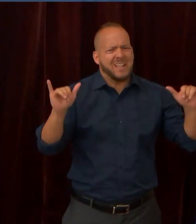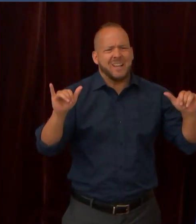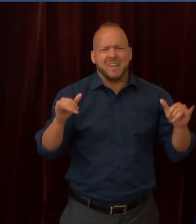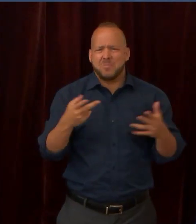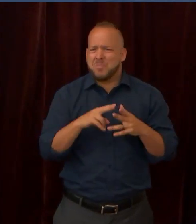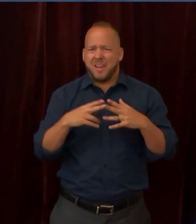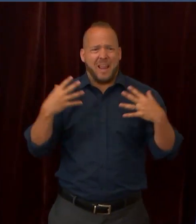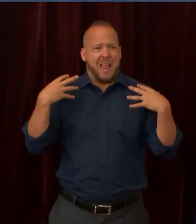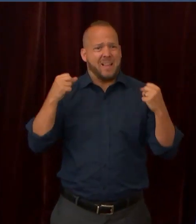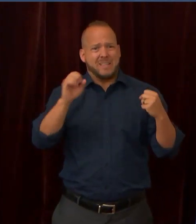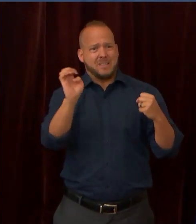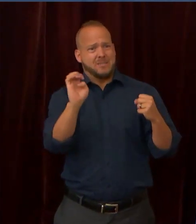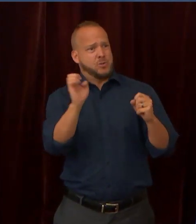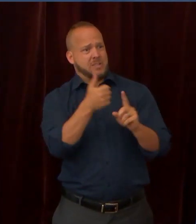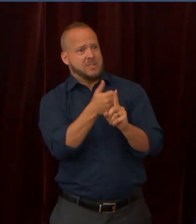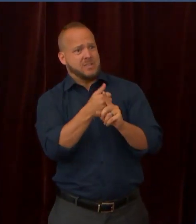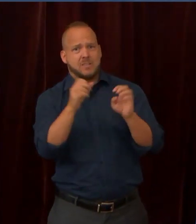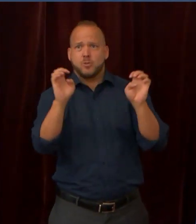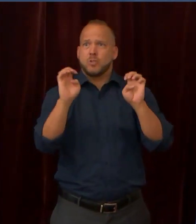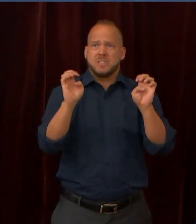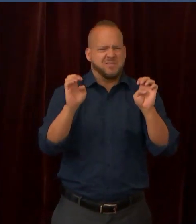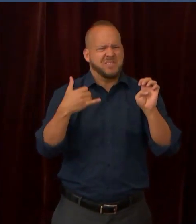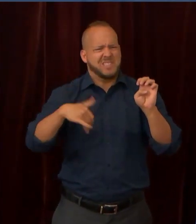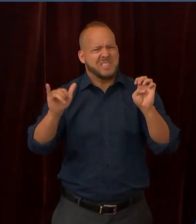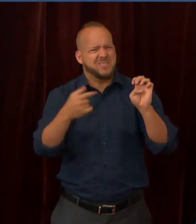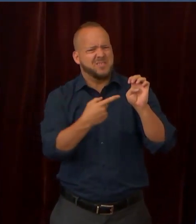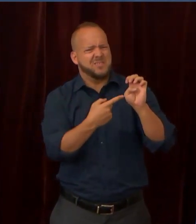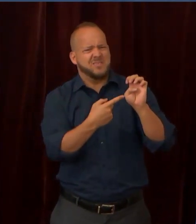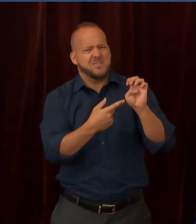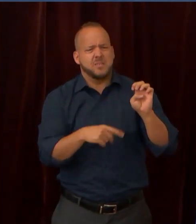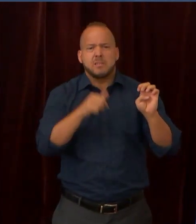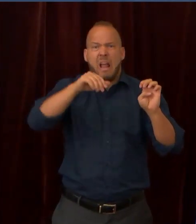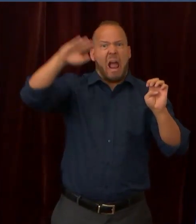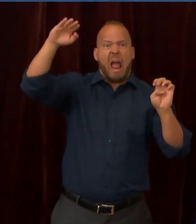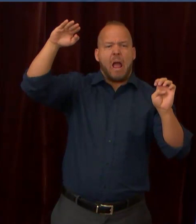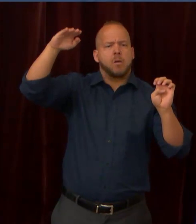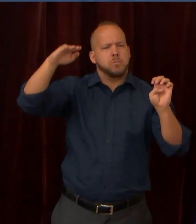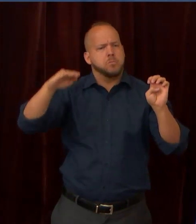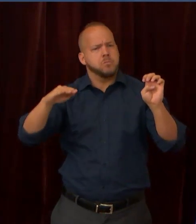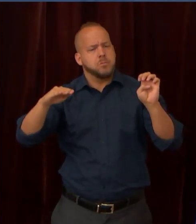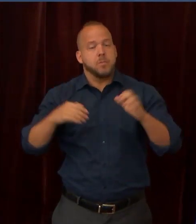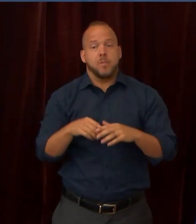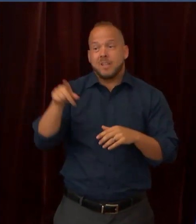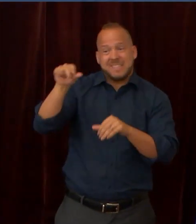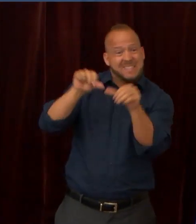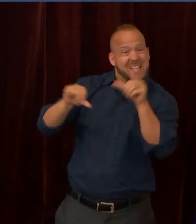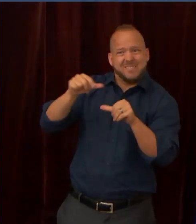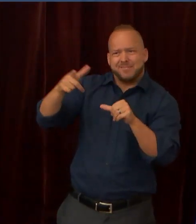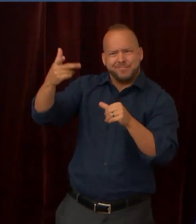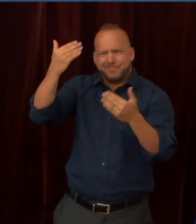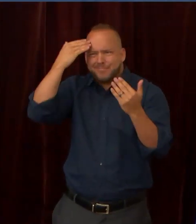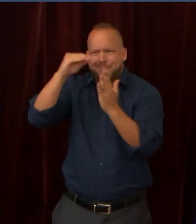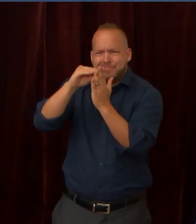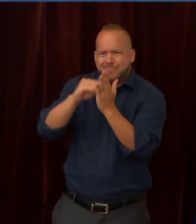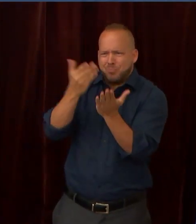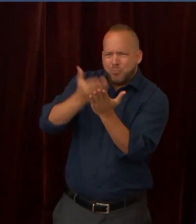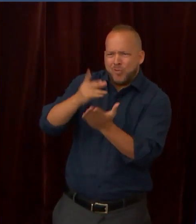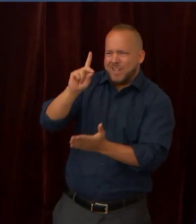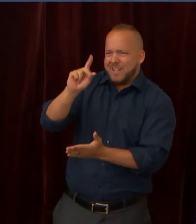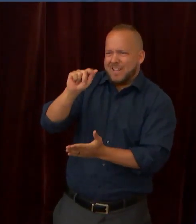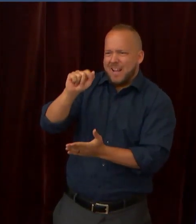Here's what they tell us. If we do not replace the removal of social